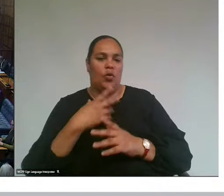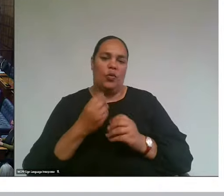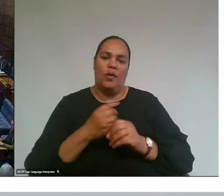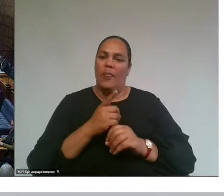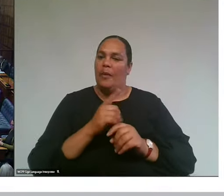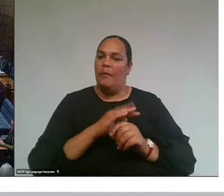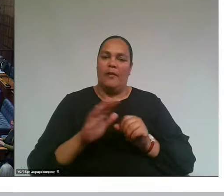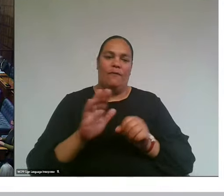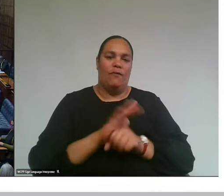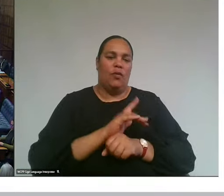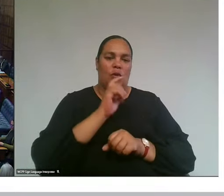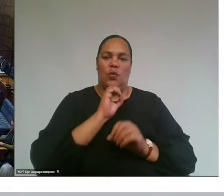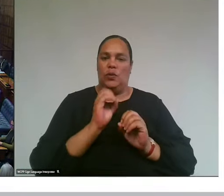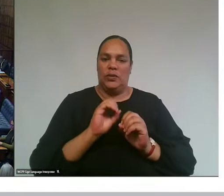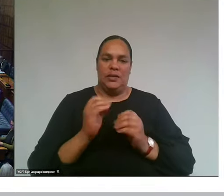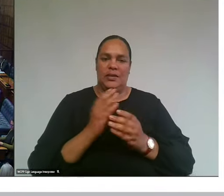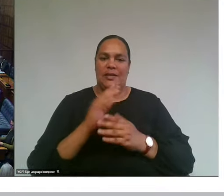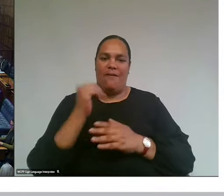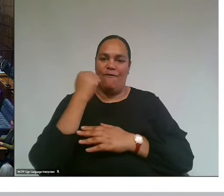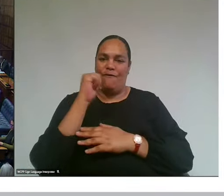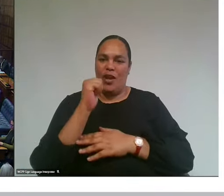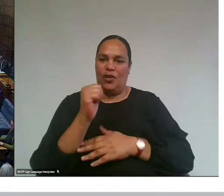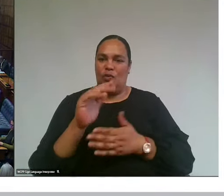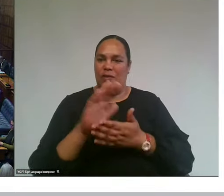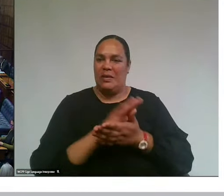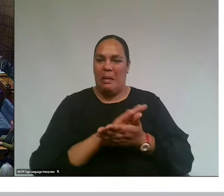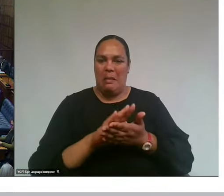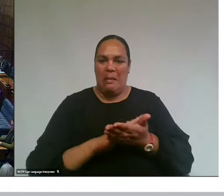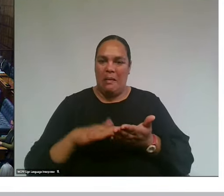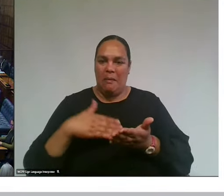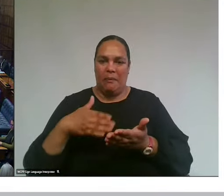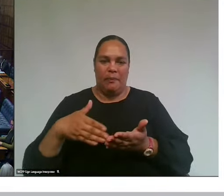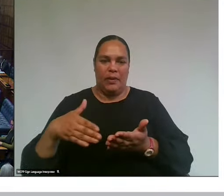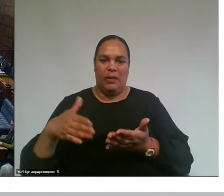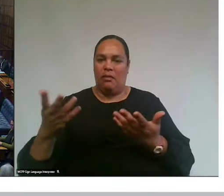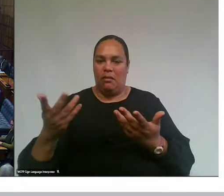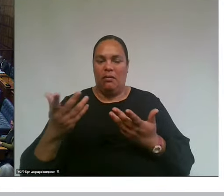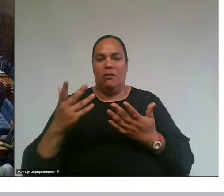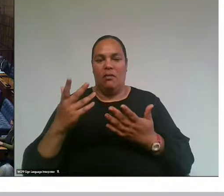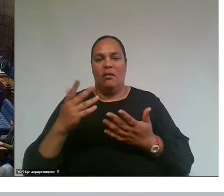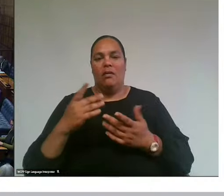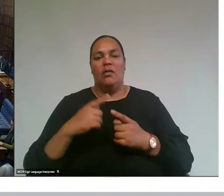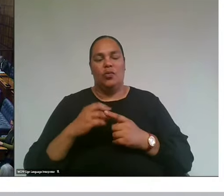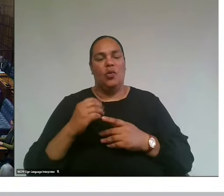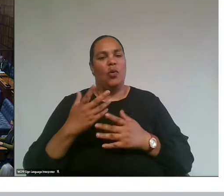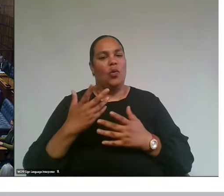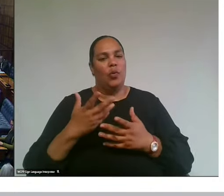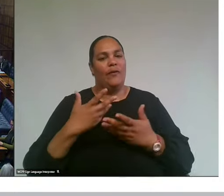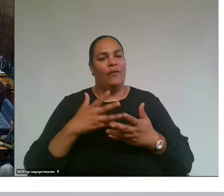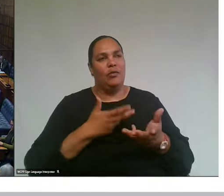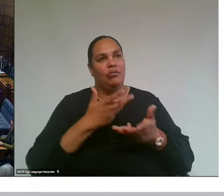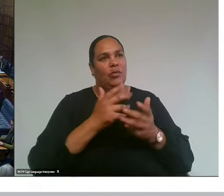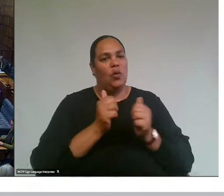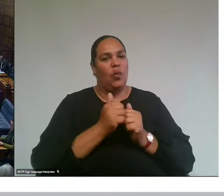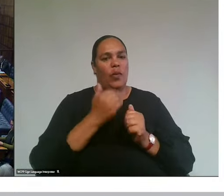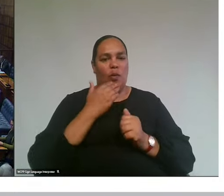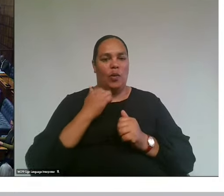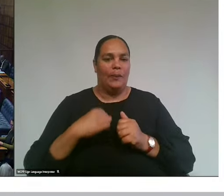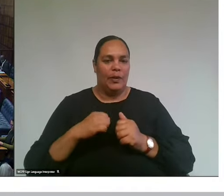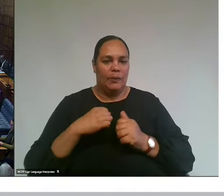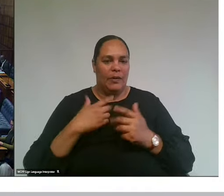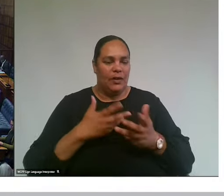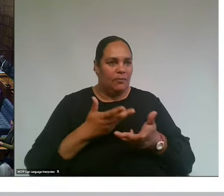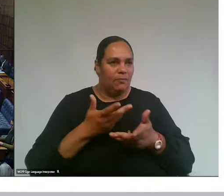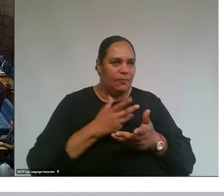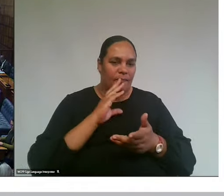not fully utilized some of the factories are standing empty Etc so have we spoken to for example our municipalities and